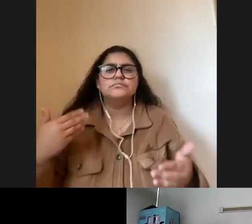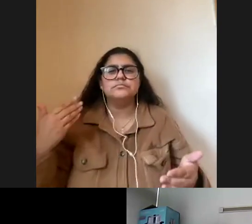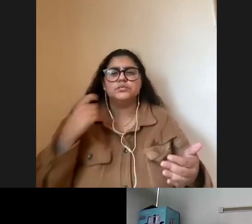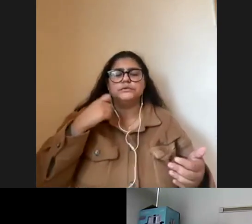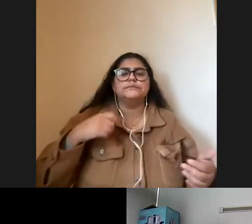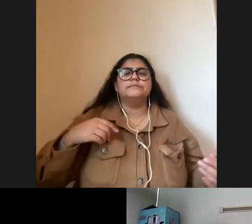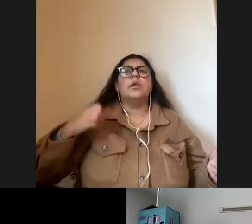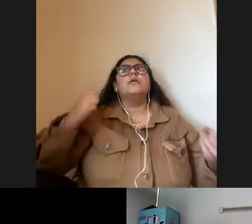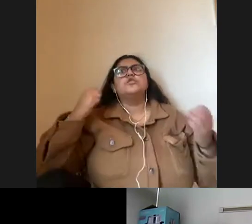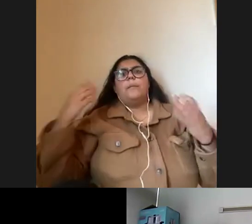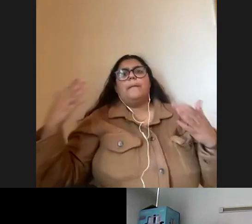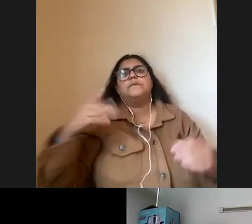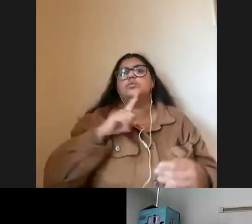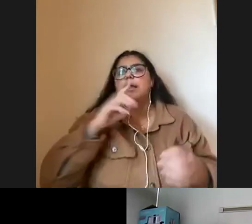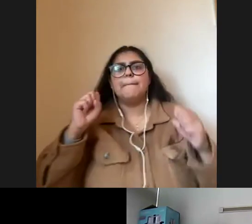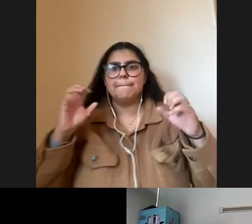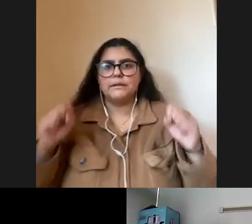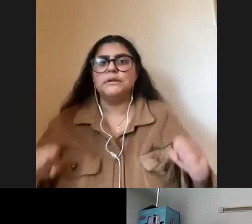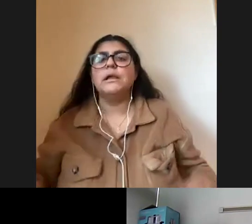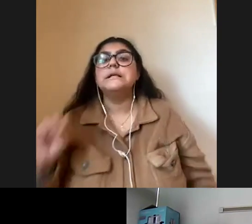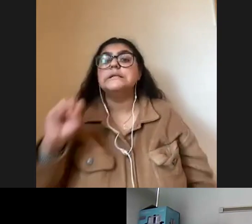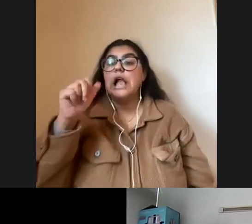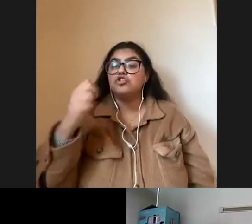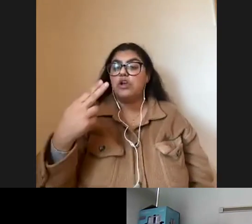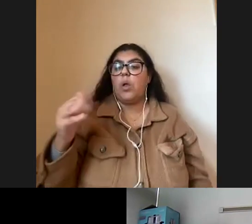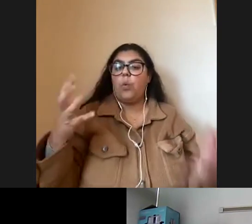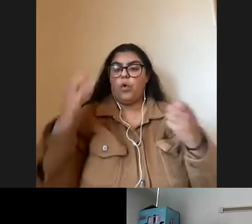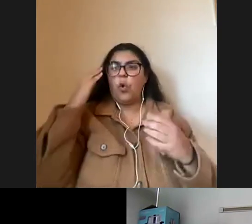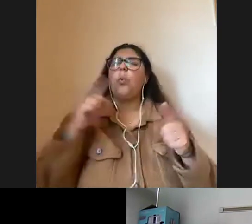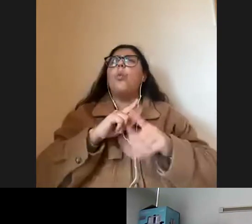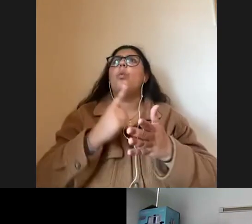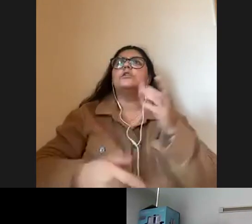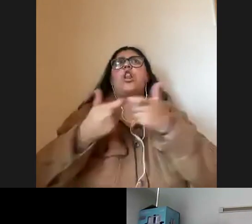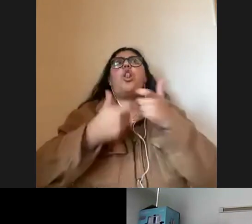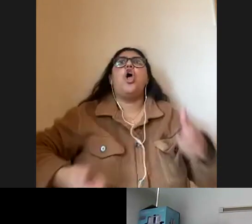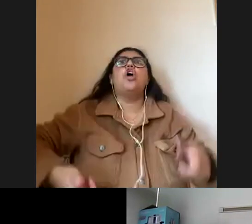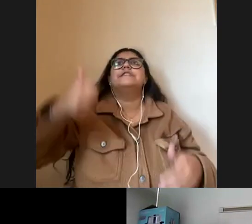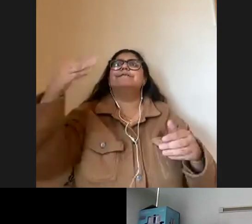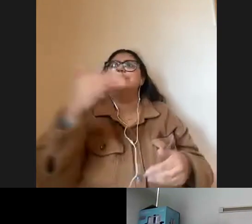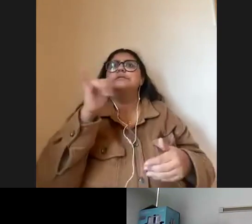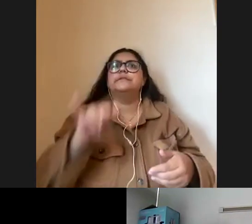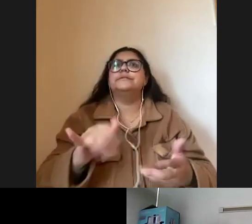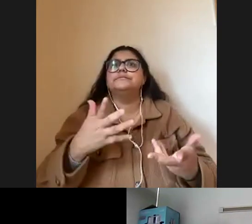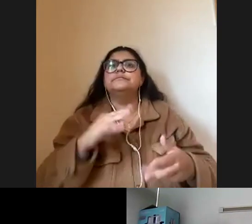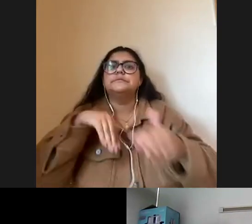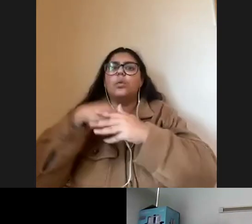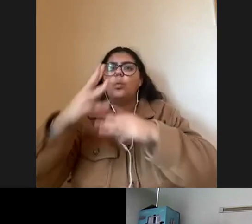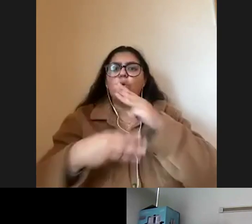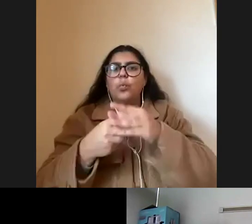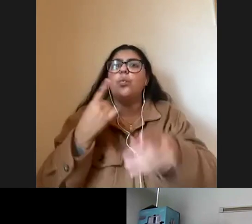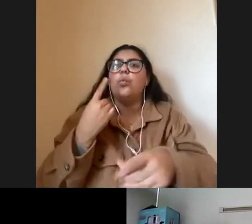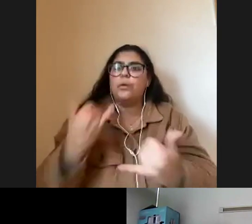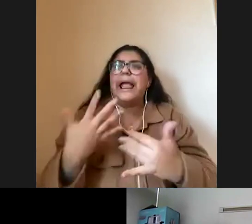Yeah. Sasha wants to know, what is the largest fish in existence right now? And what's the largest fish that has ever